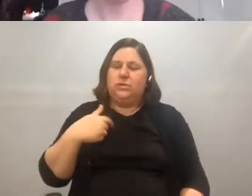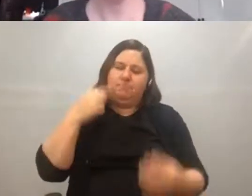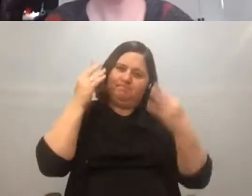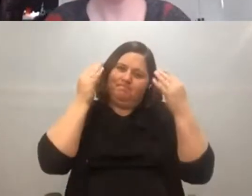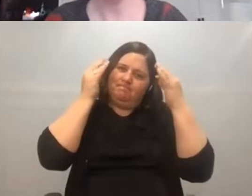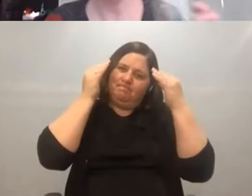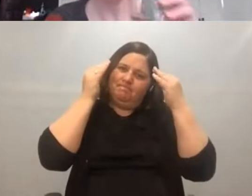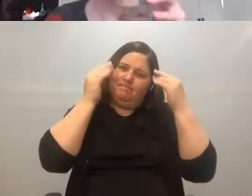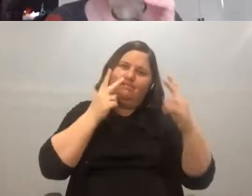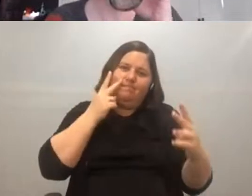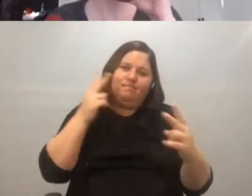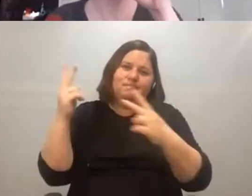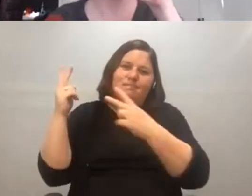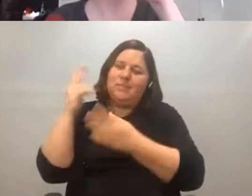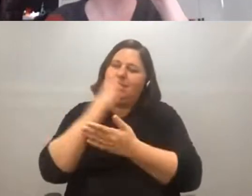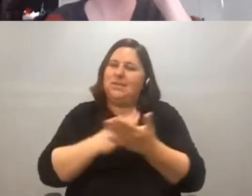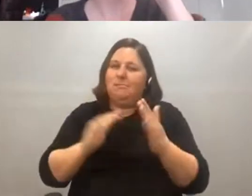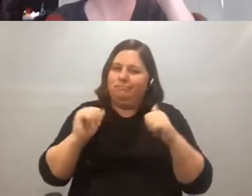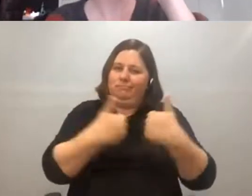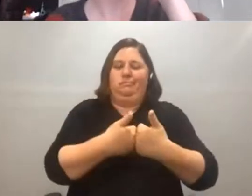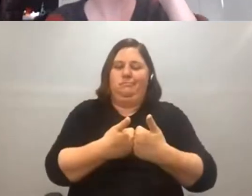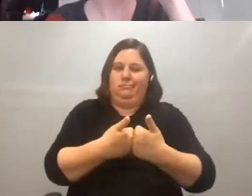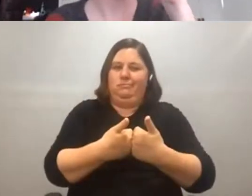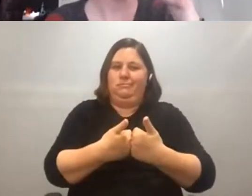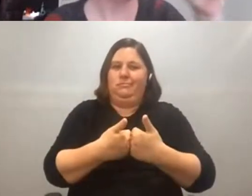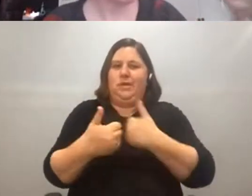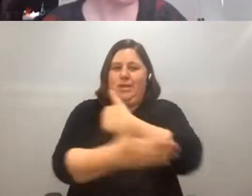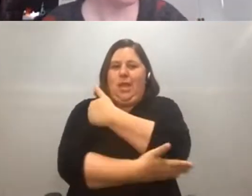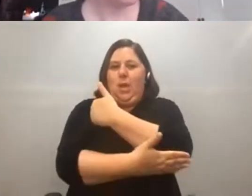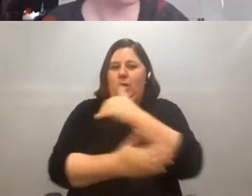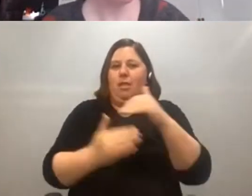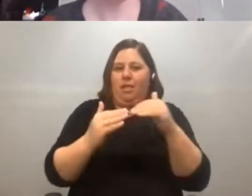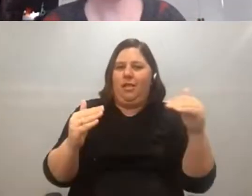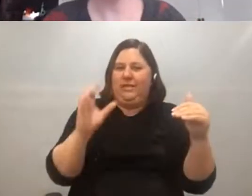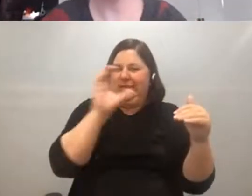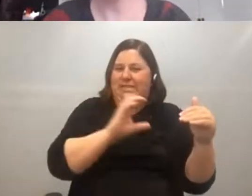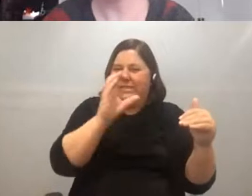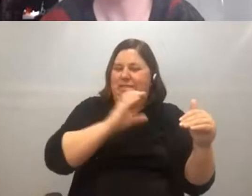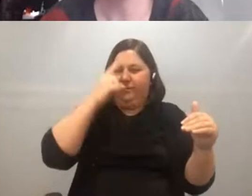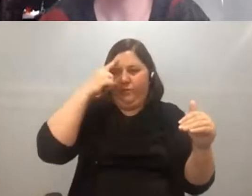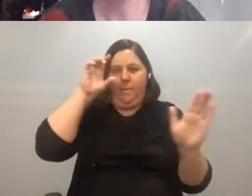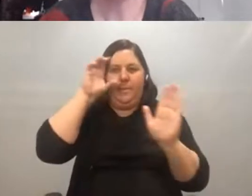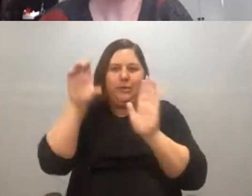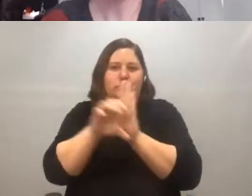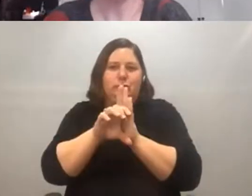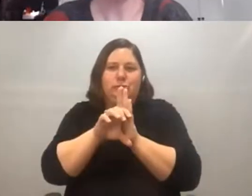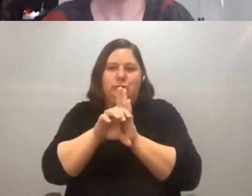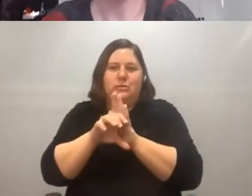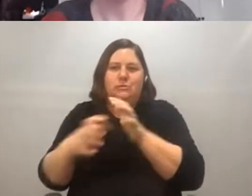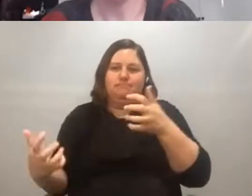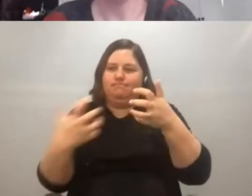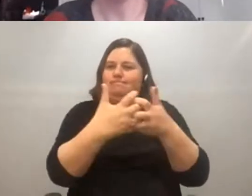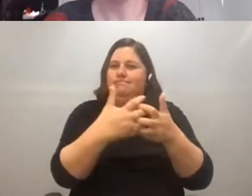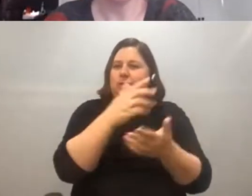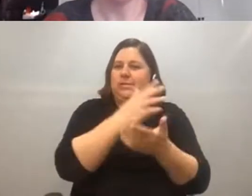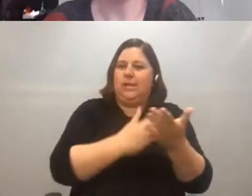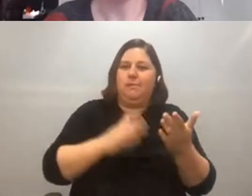recalling some of the challenges that we had at the county in finding pictures to go with some of our presentations